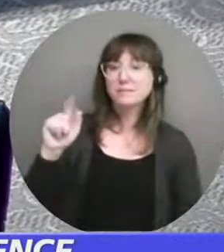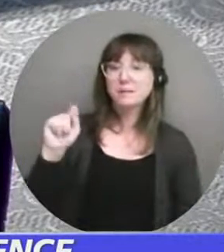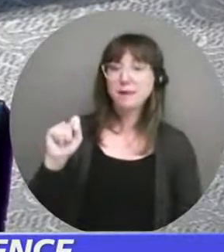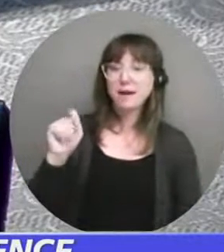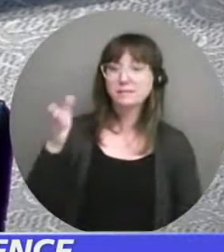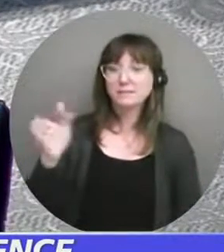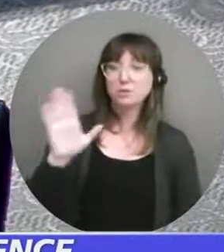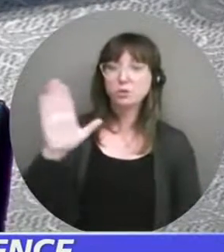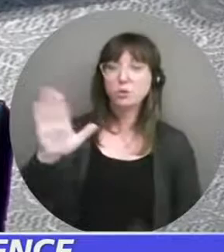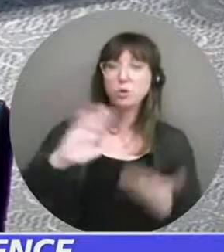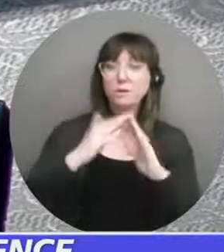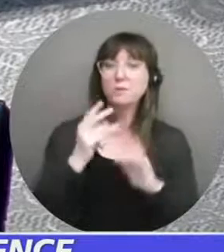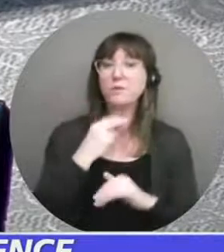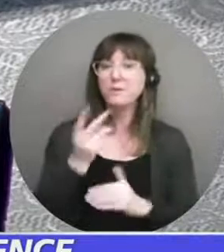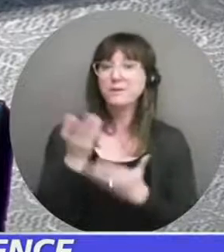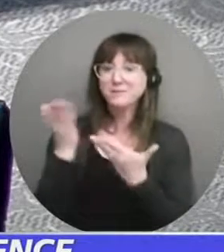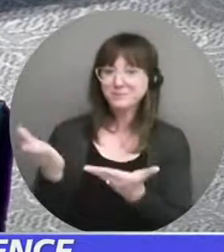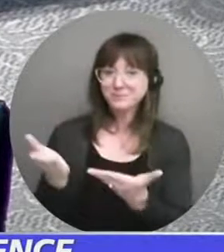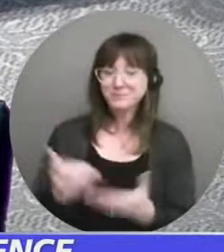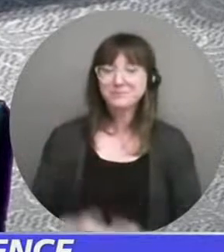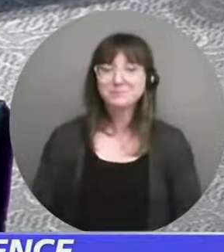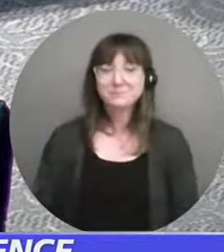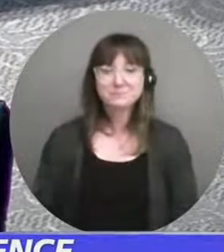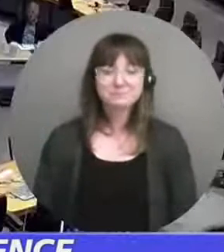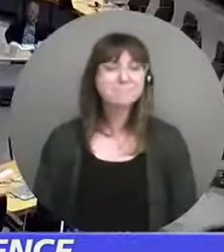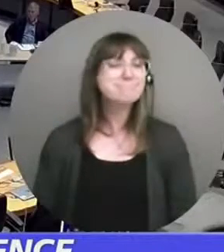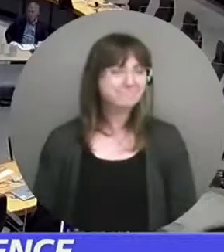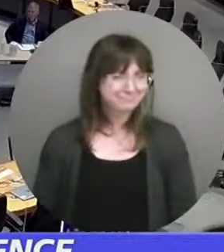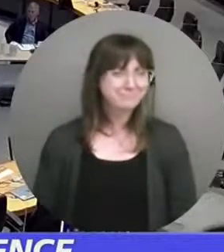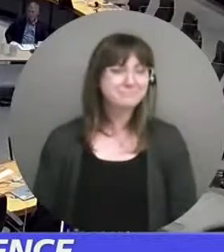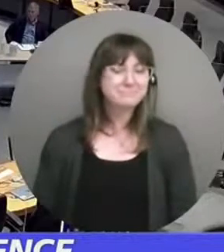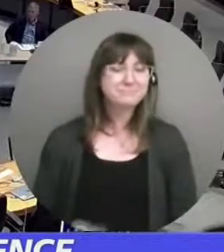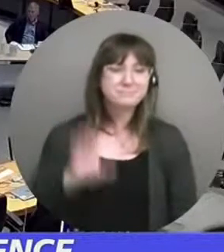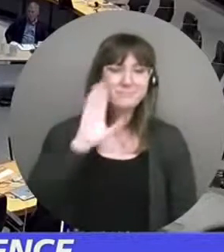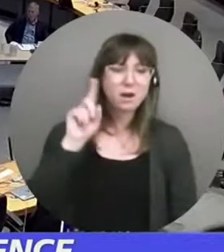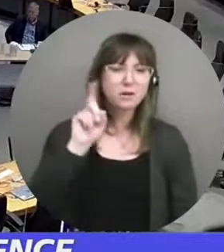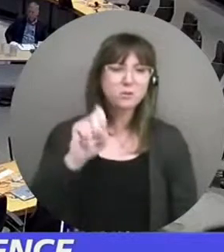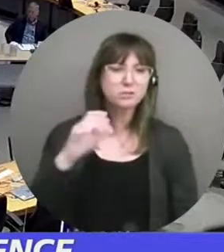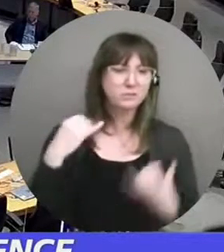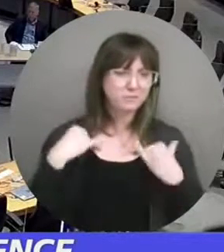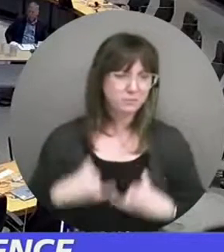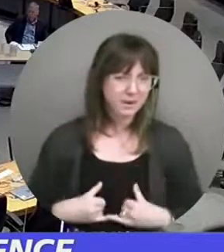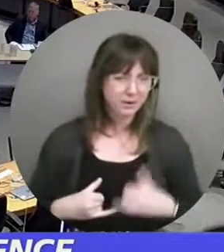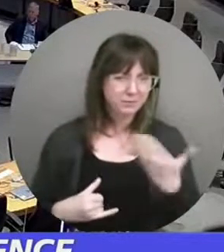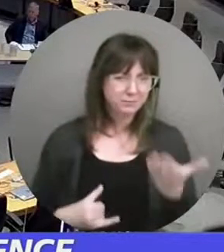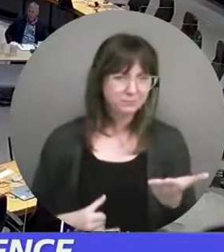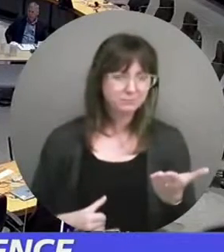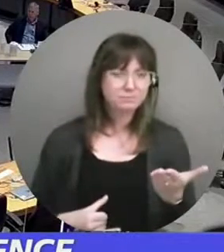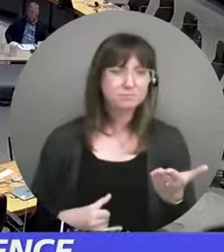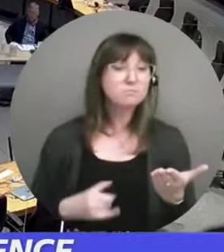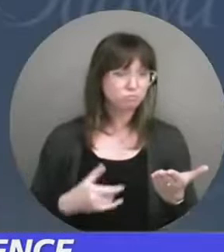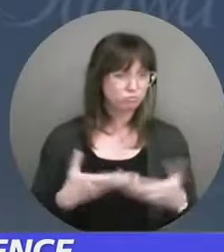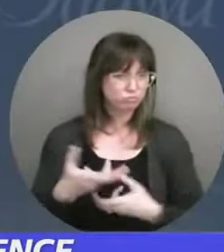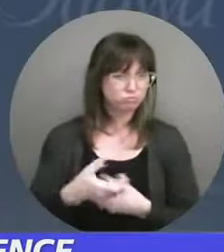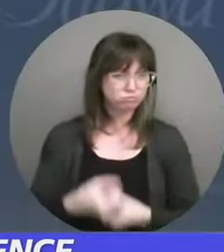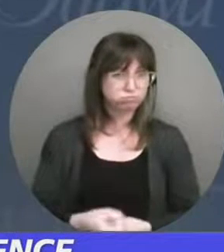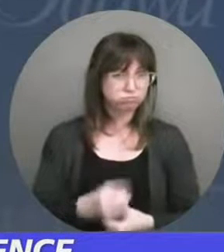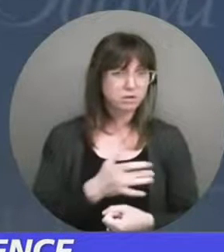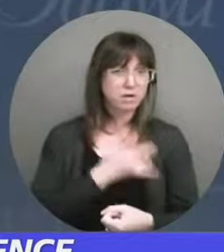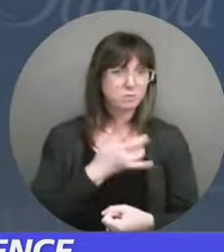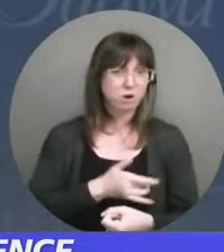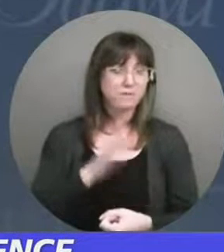Community Voice. Yes, my question is for the mayor. You say you're confident that the province will come forth